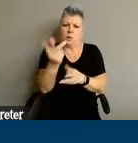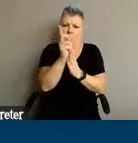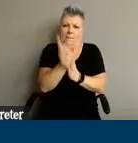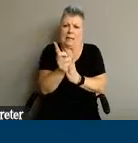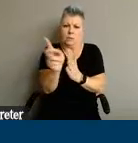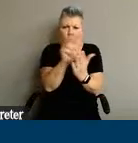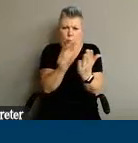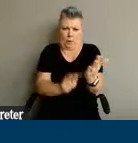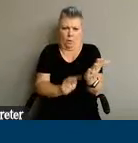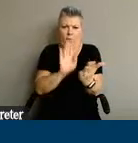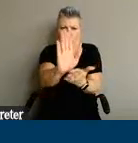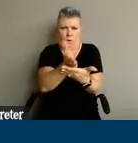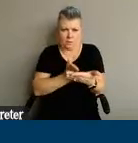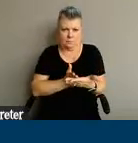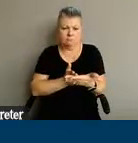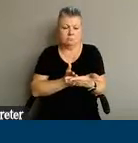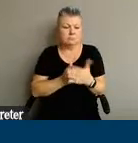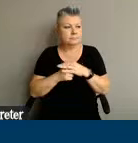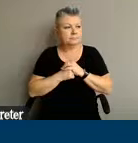that section.